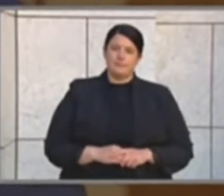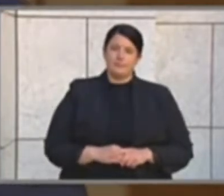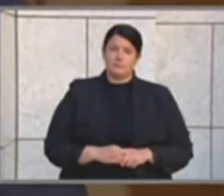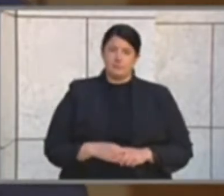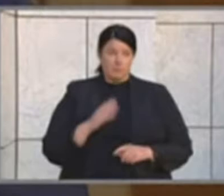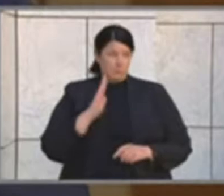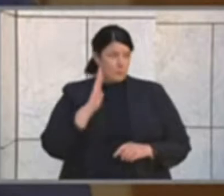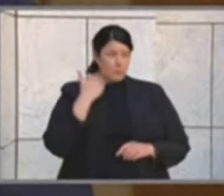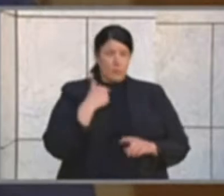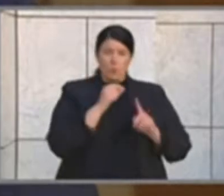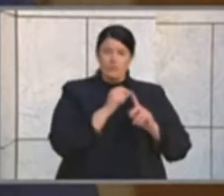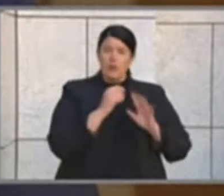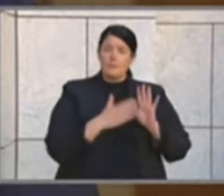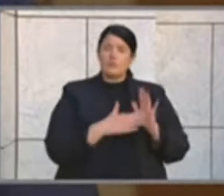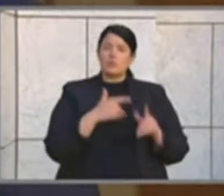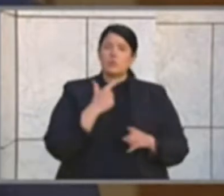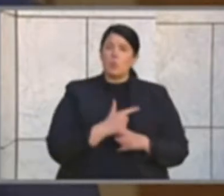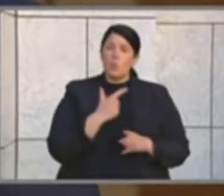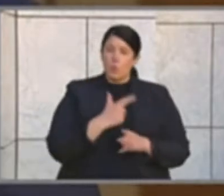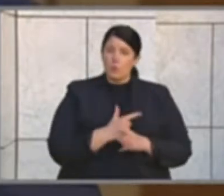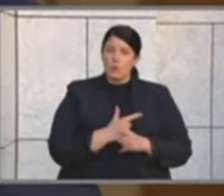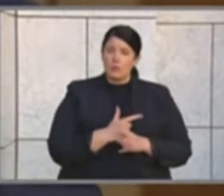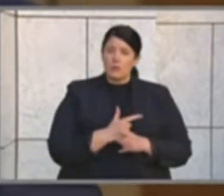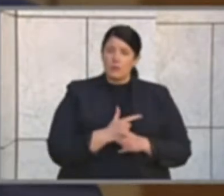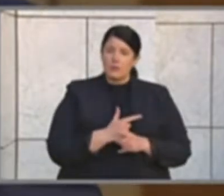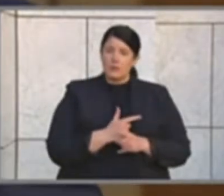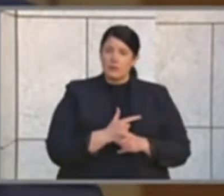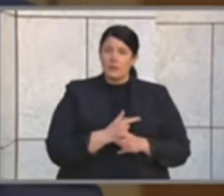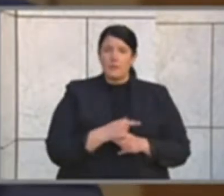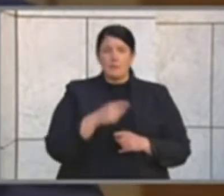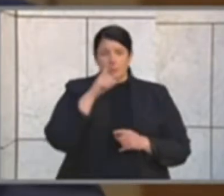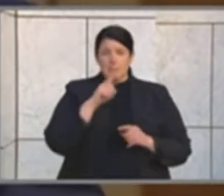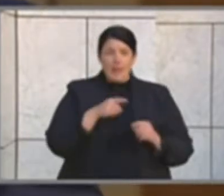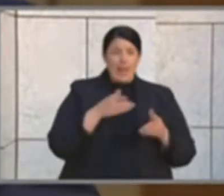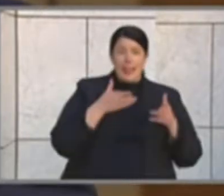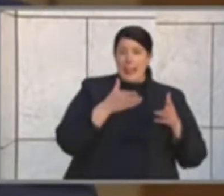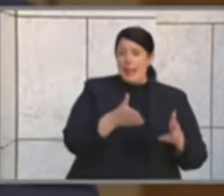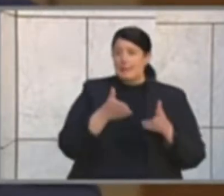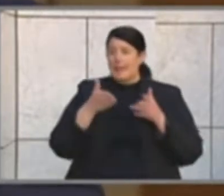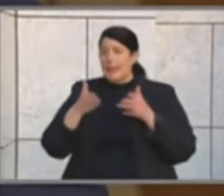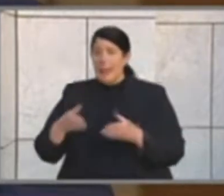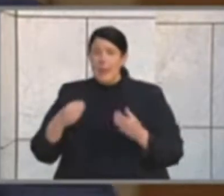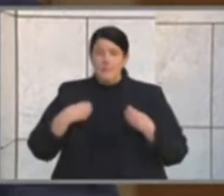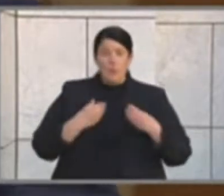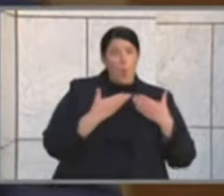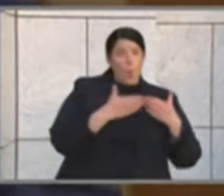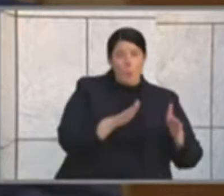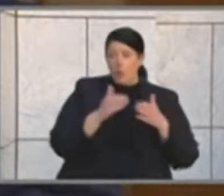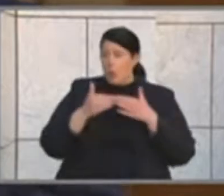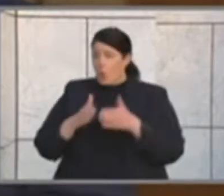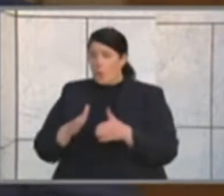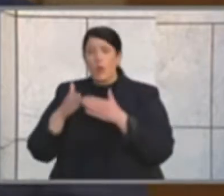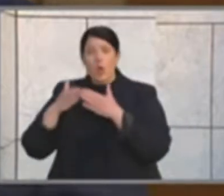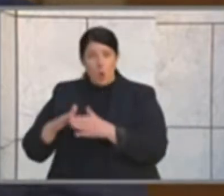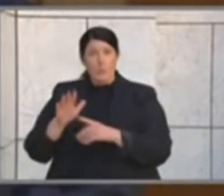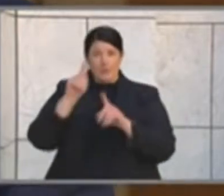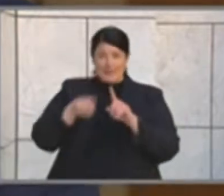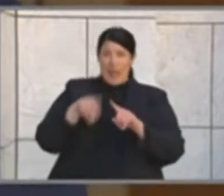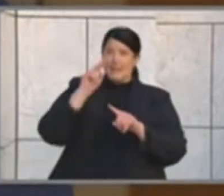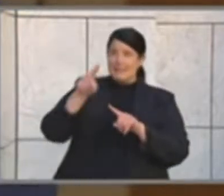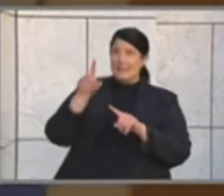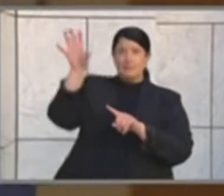Prime Minister said, the lifting of these restrictions, albeit gradually and based on the health